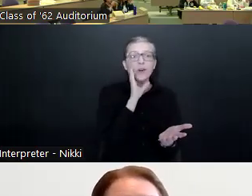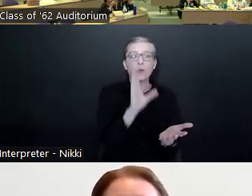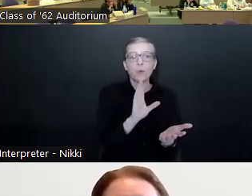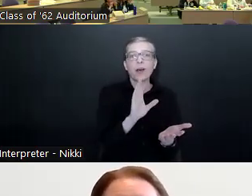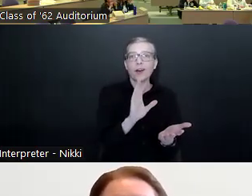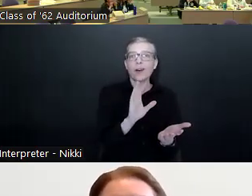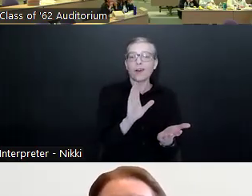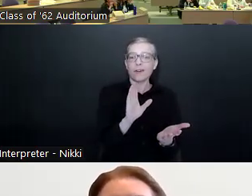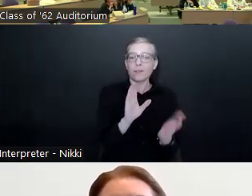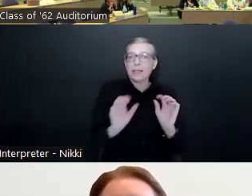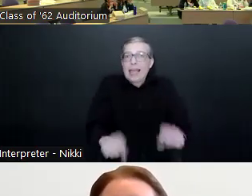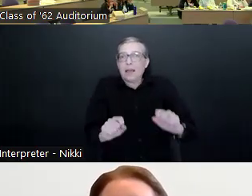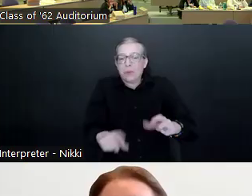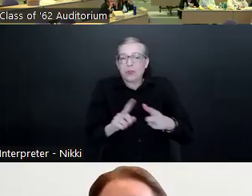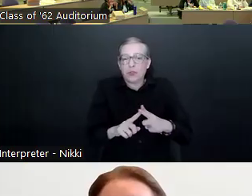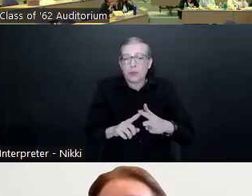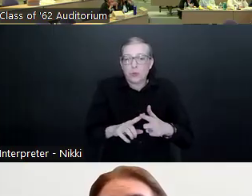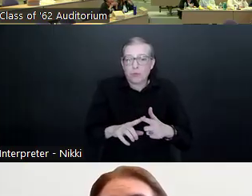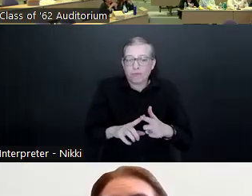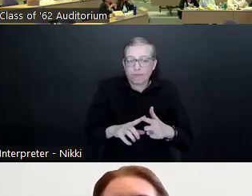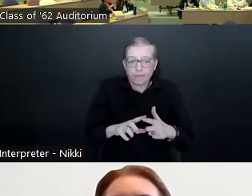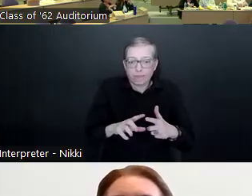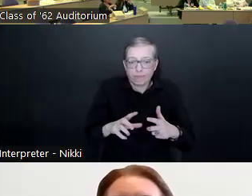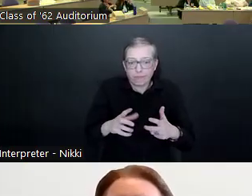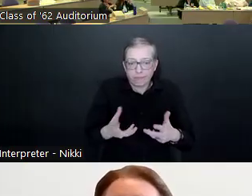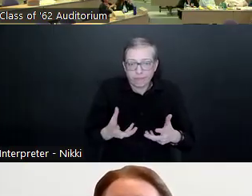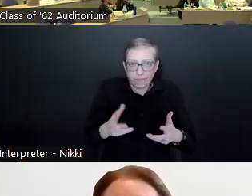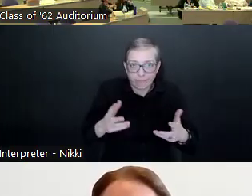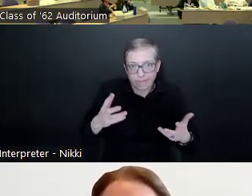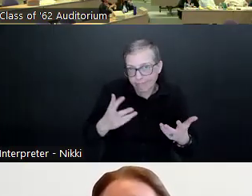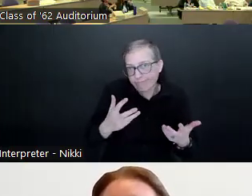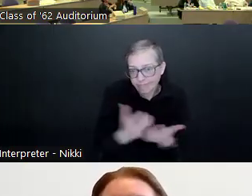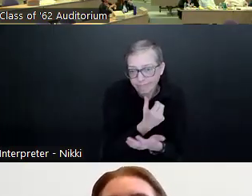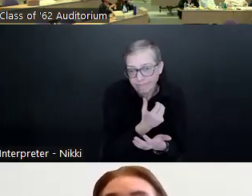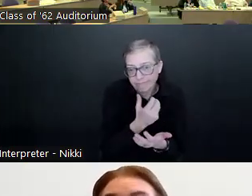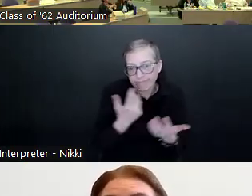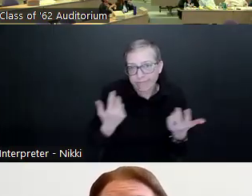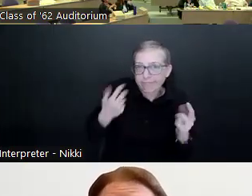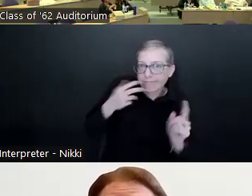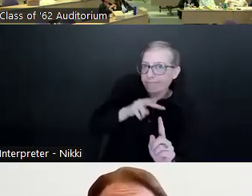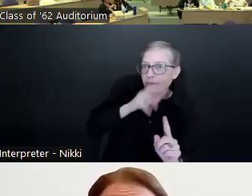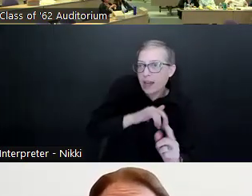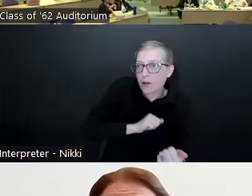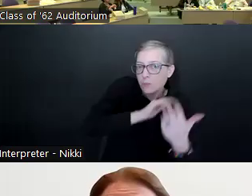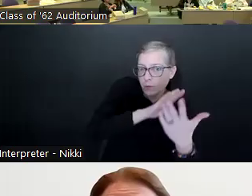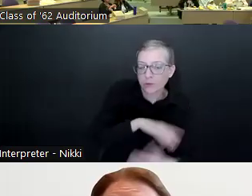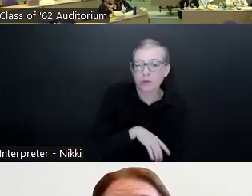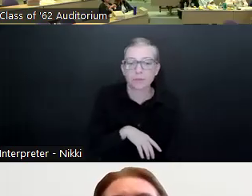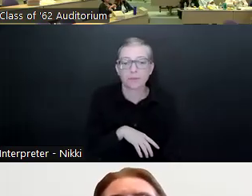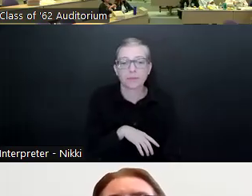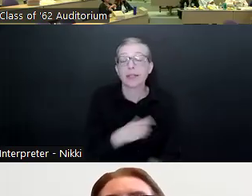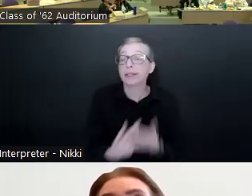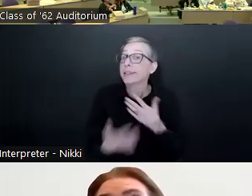I'm going to show you pictures of all kinds of interactions, whether we are interacting with a friend, whether we are interacting with a